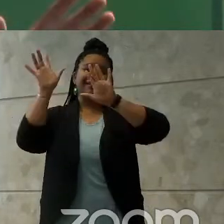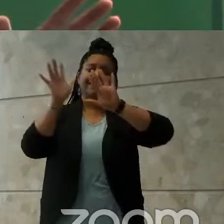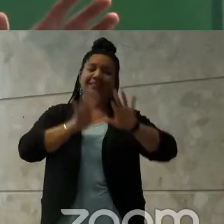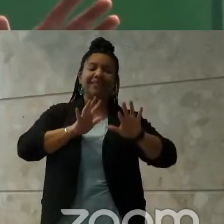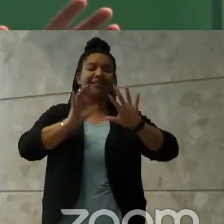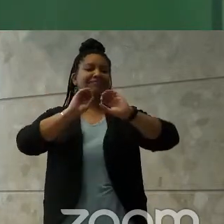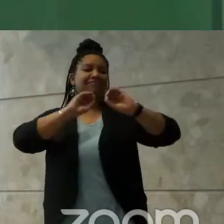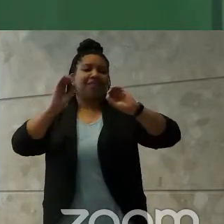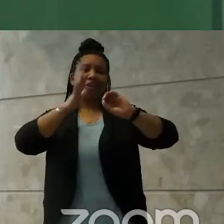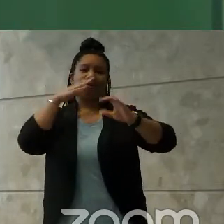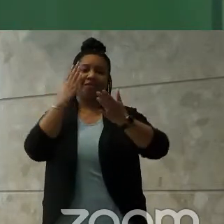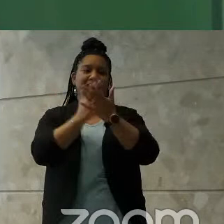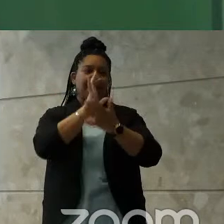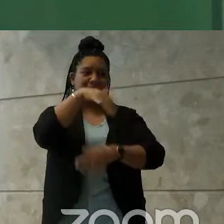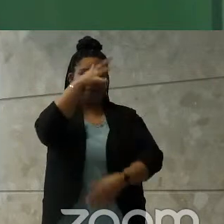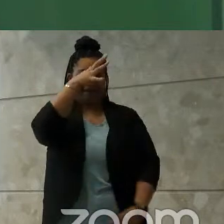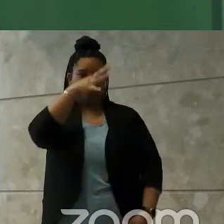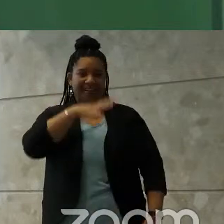will stop that man.